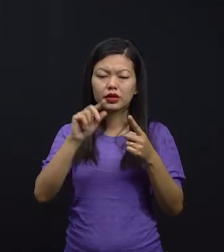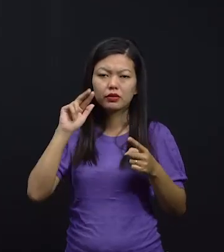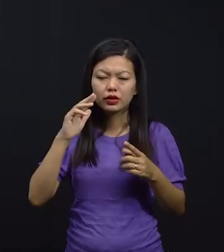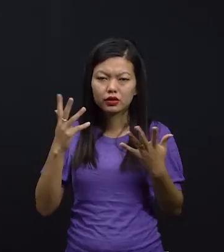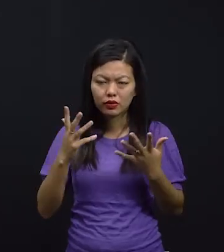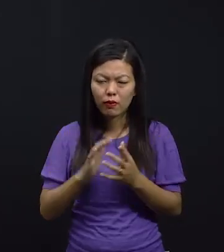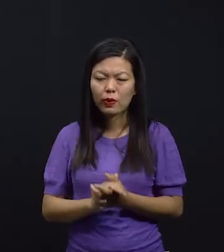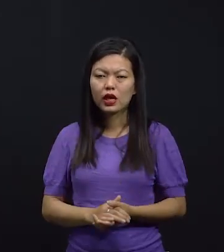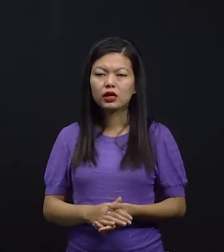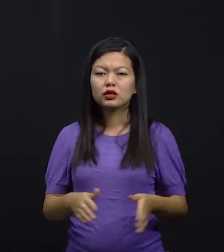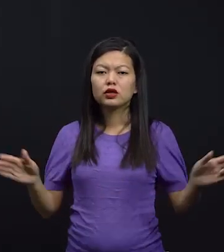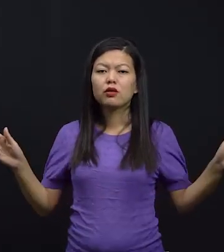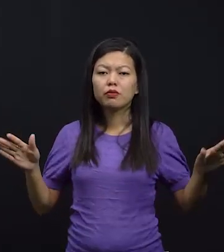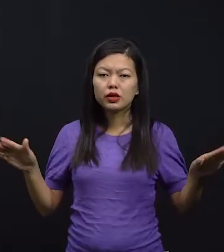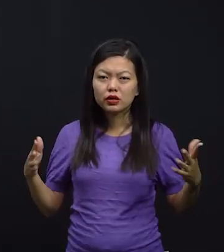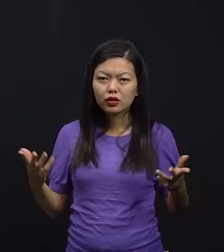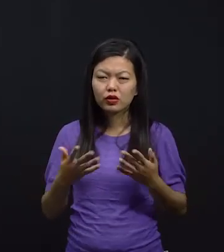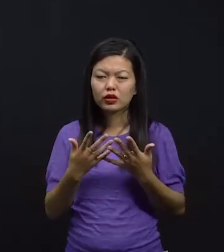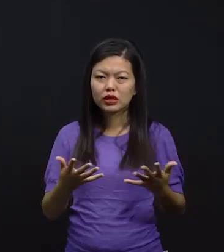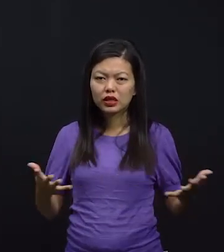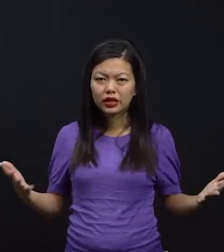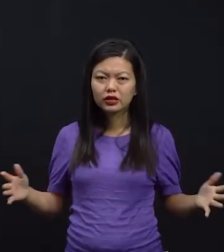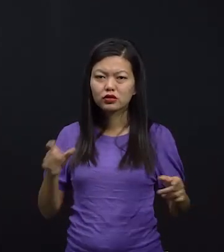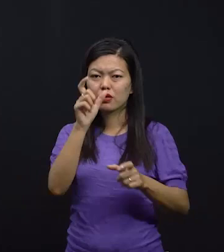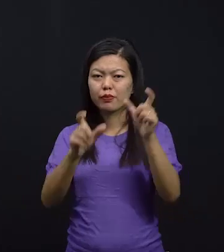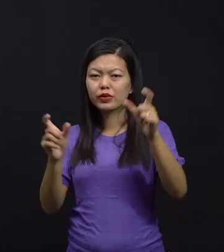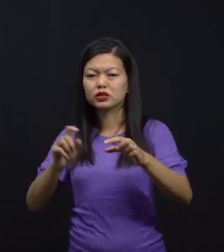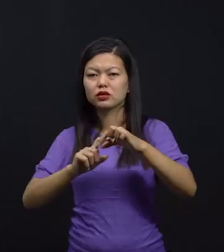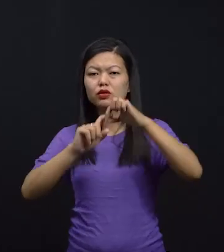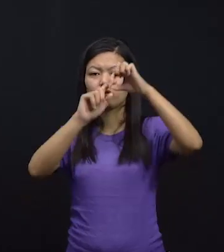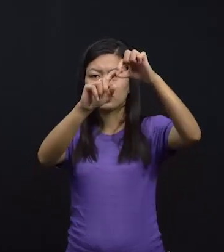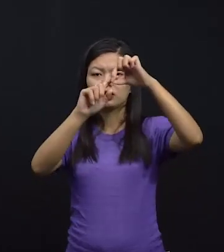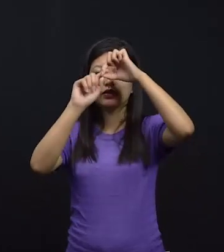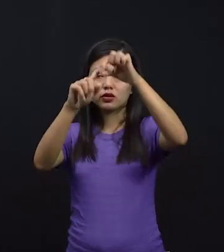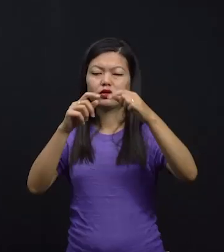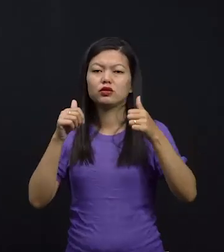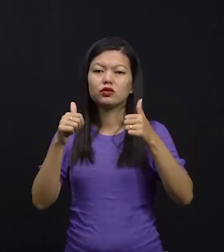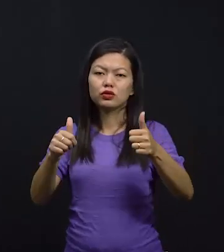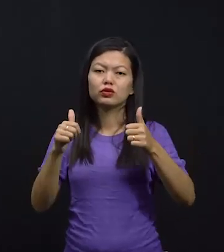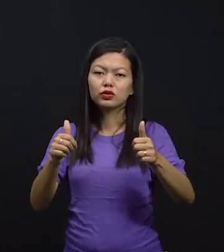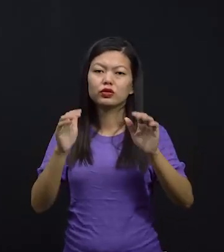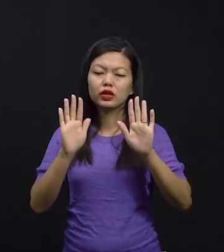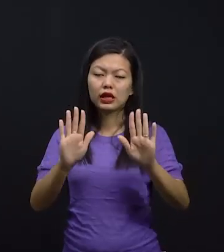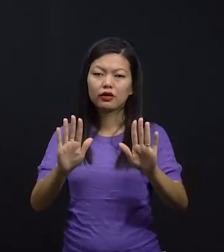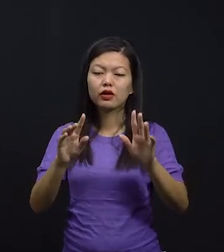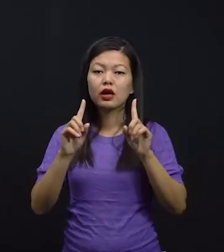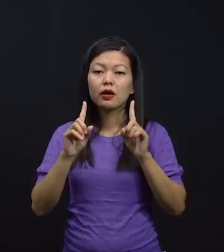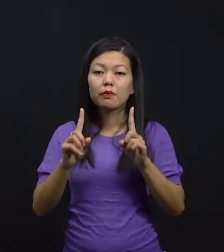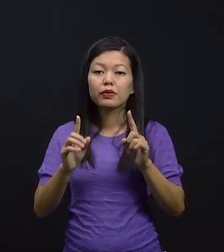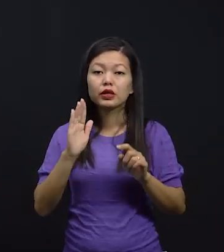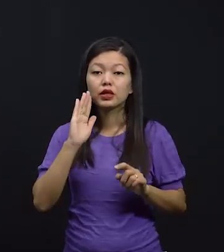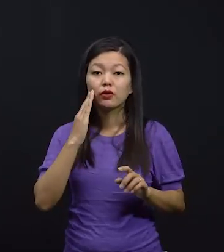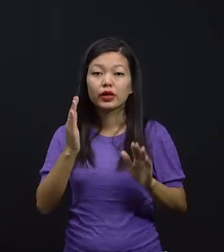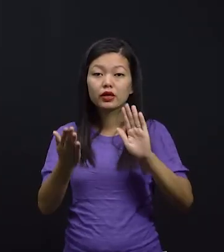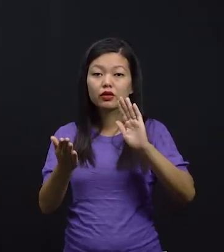qualities, those becomes meaningless, or maybe it loses its quality when it is compared to the sacrifice